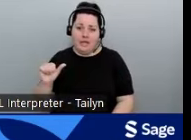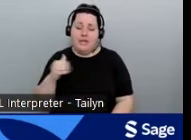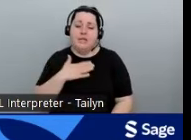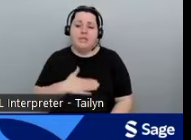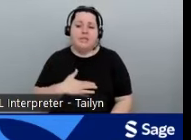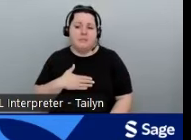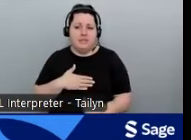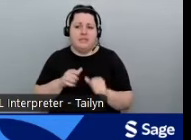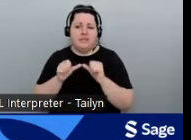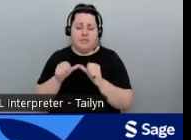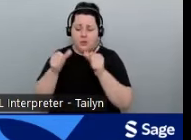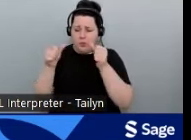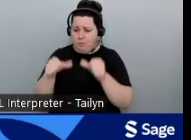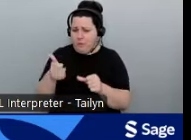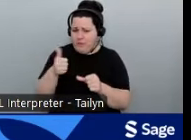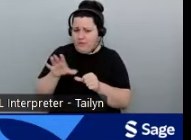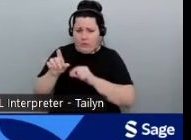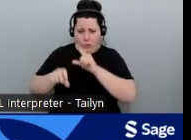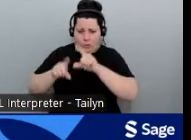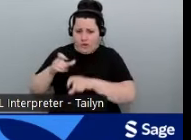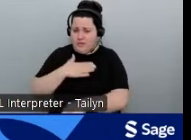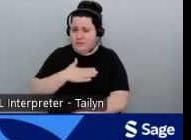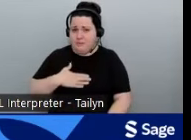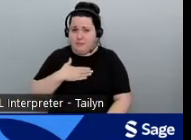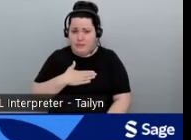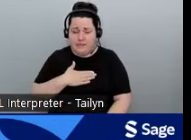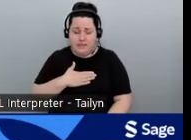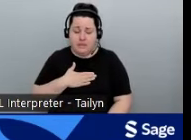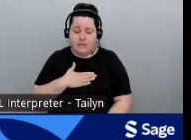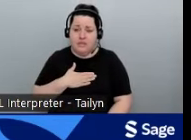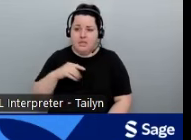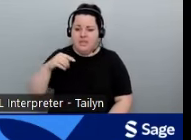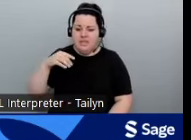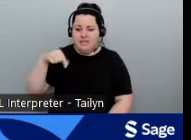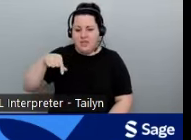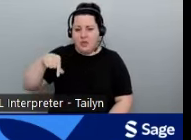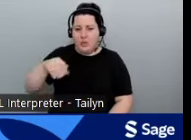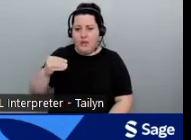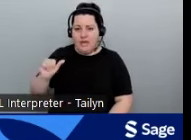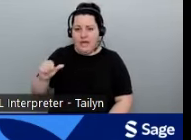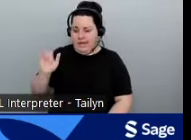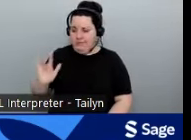to post any questions you have for our panelists directly in the Q&A.